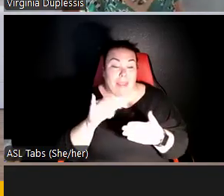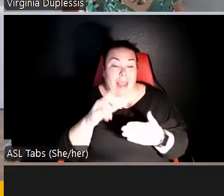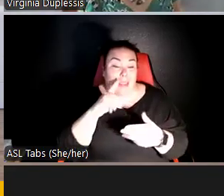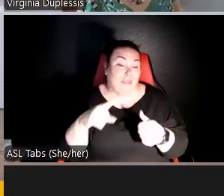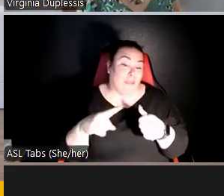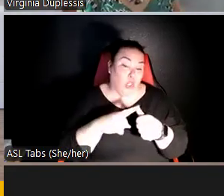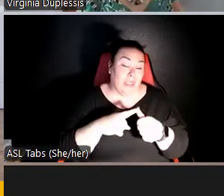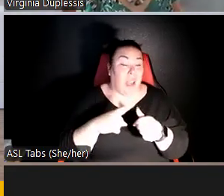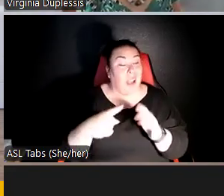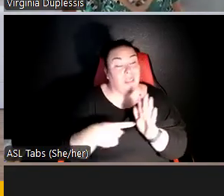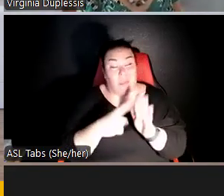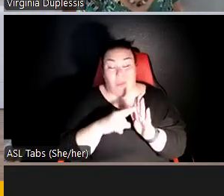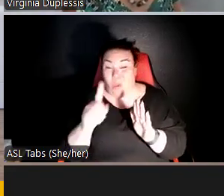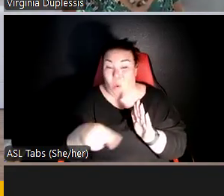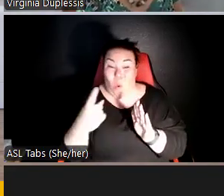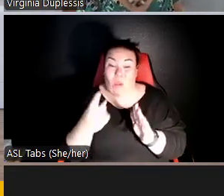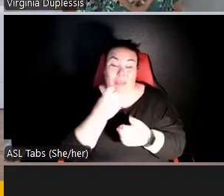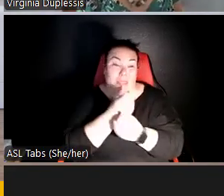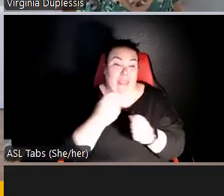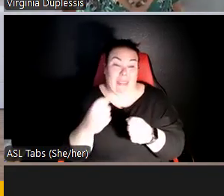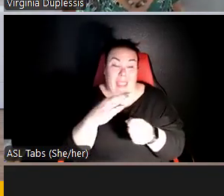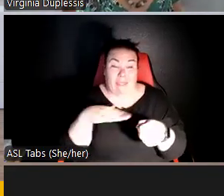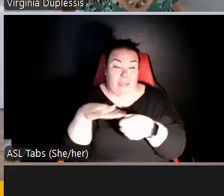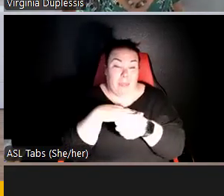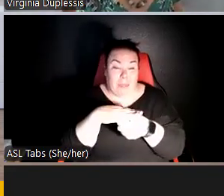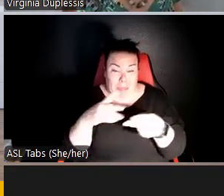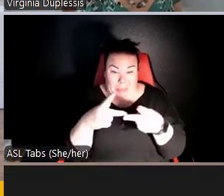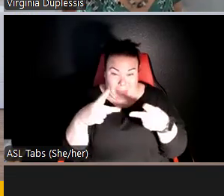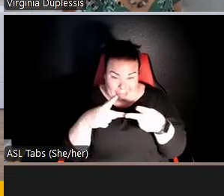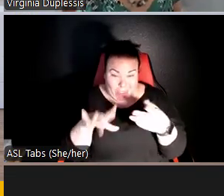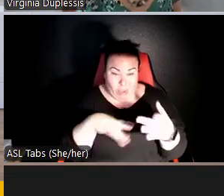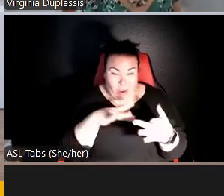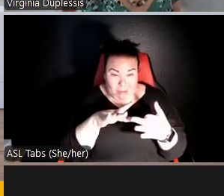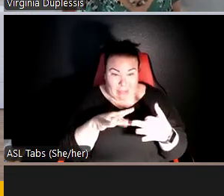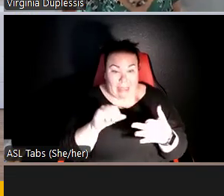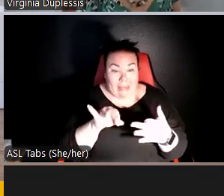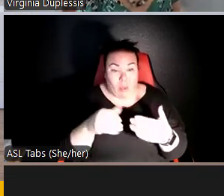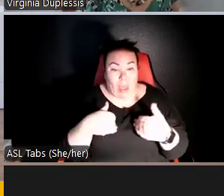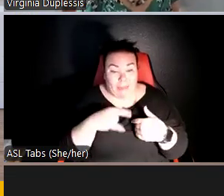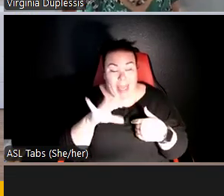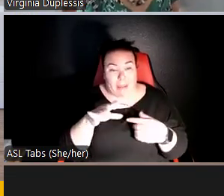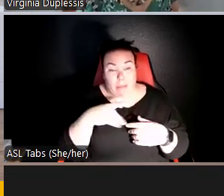a unique position that includes that authority, trust, and reach within the community.